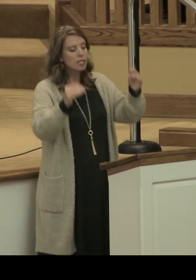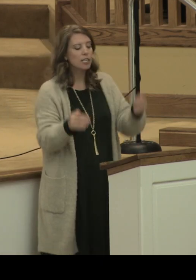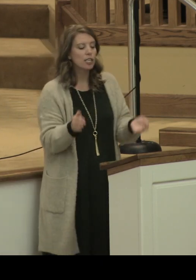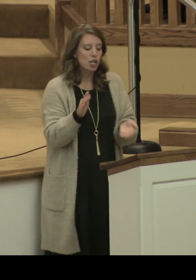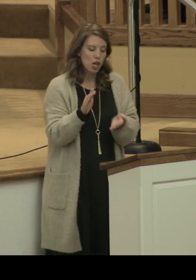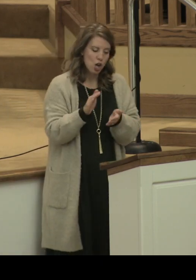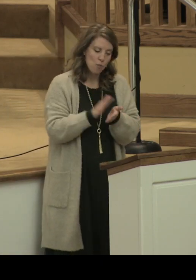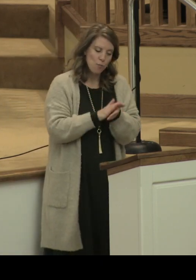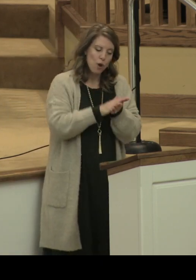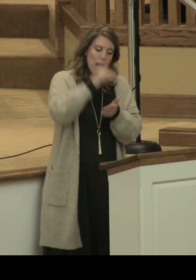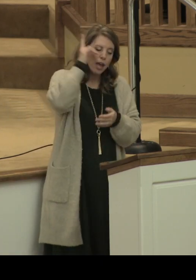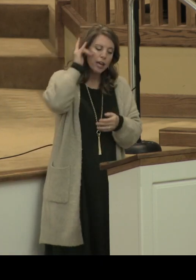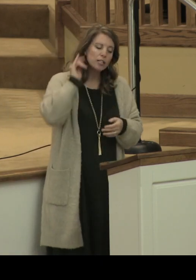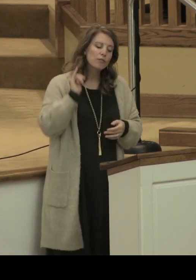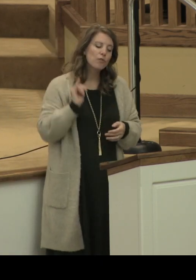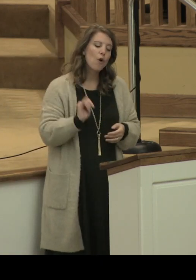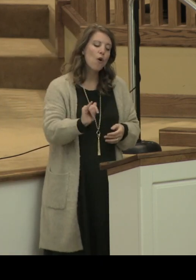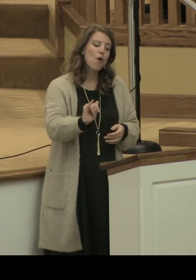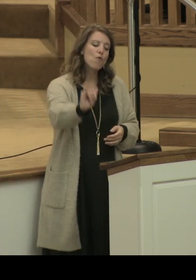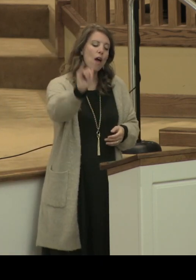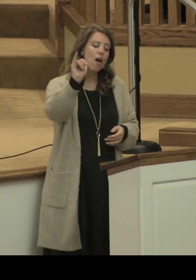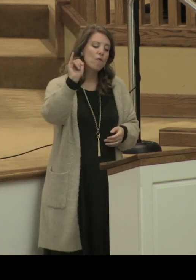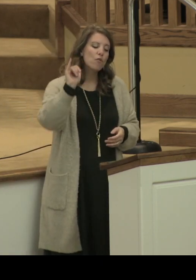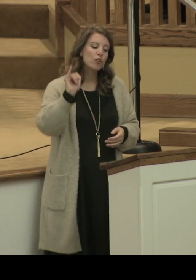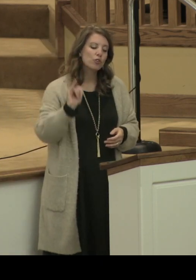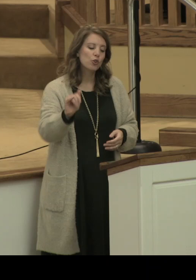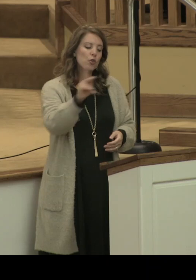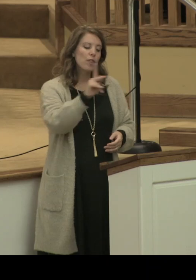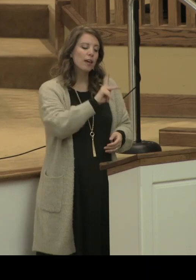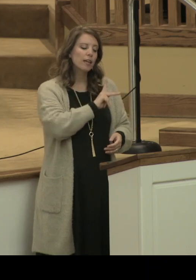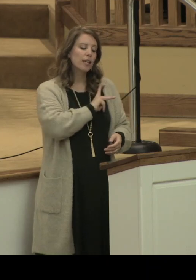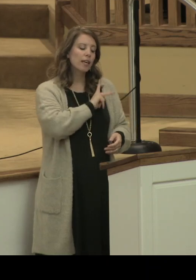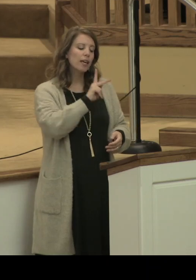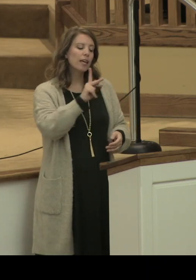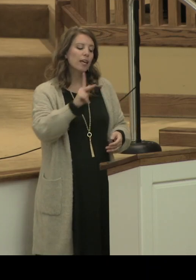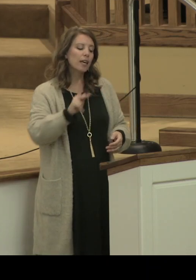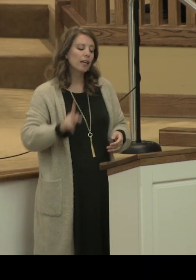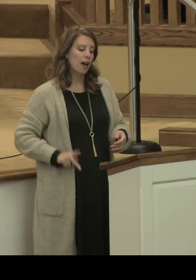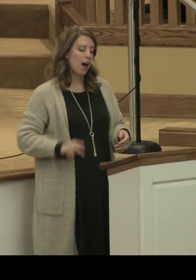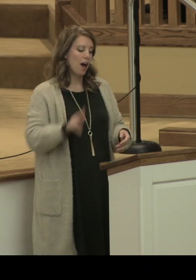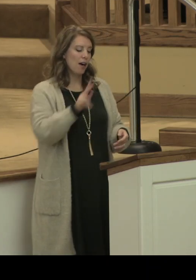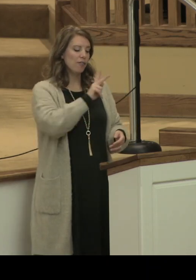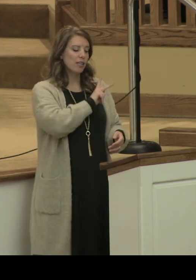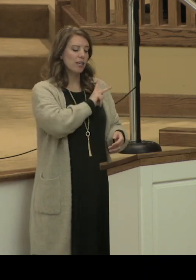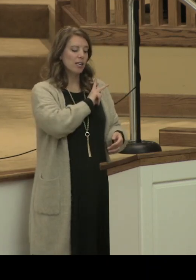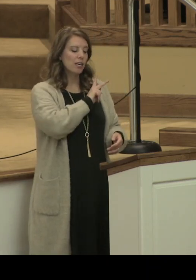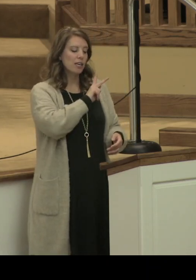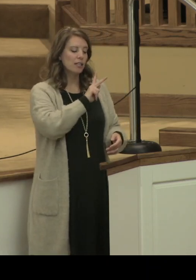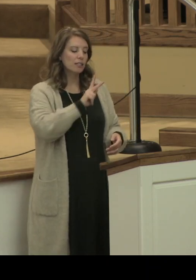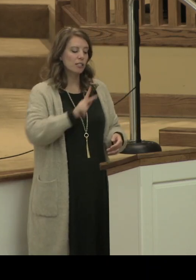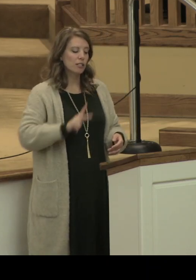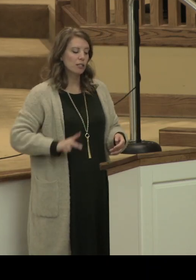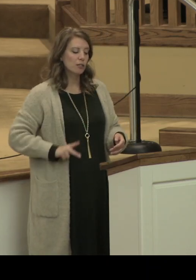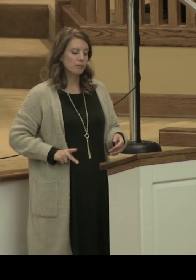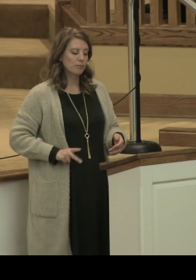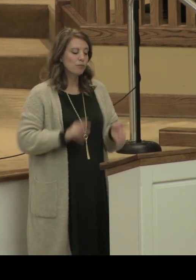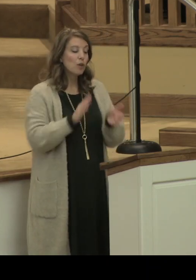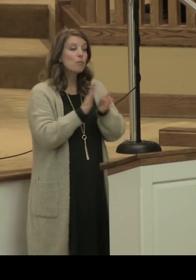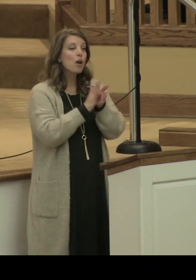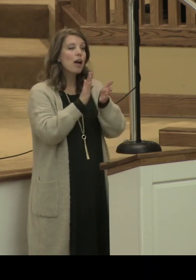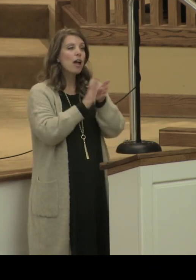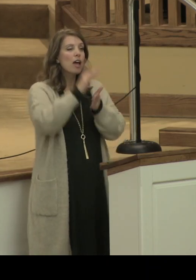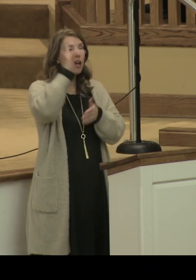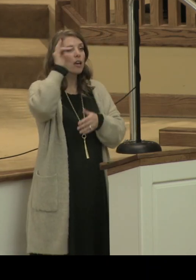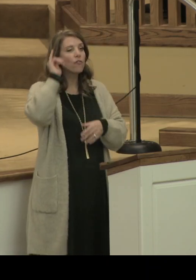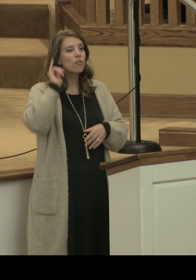majesty, praise forever to the King of kings. Oh,